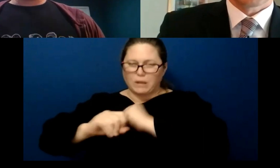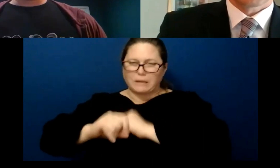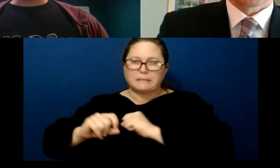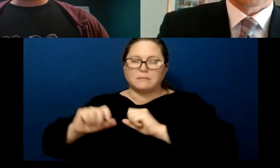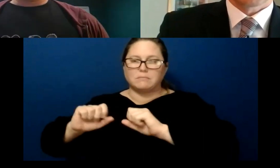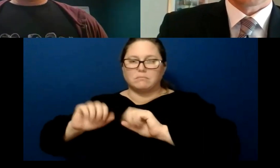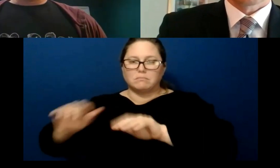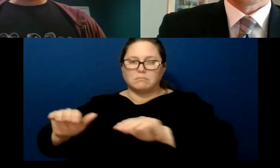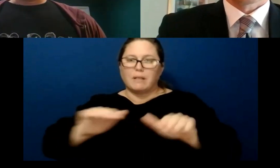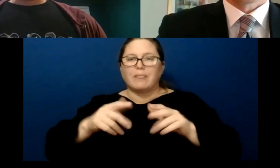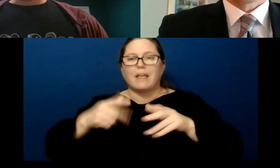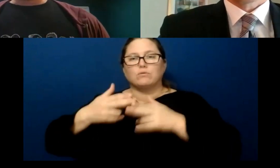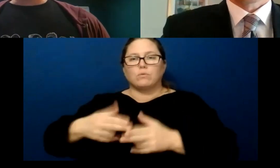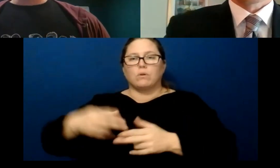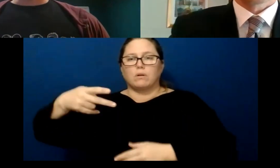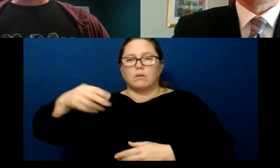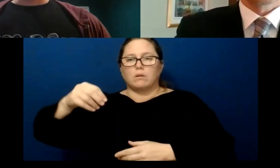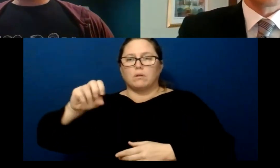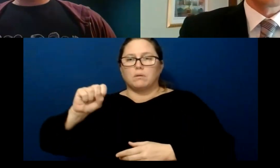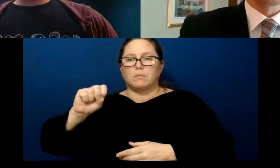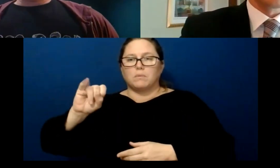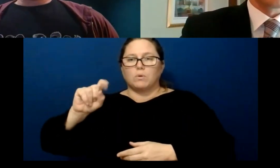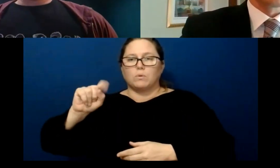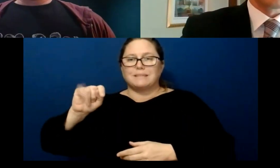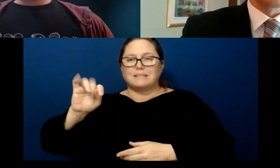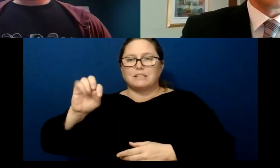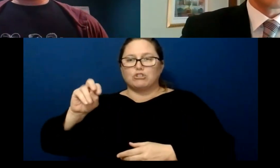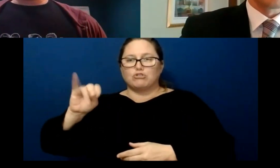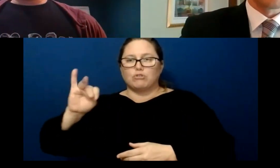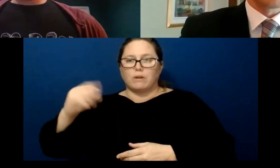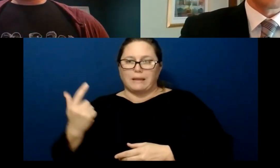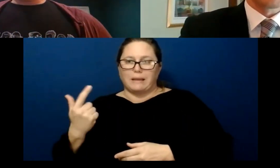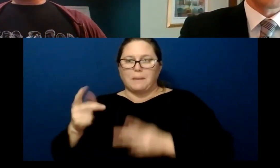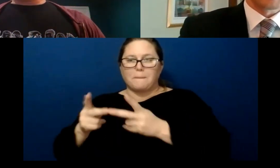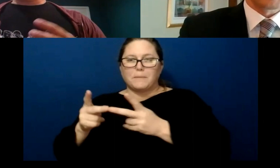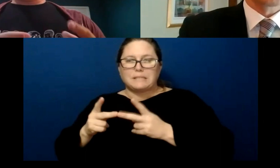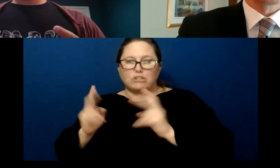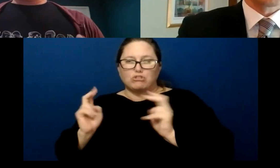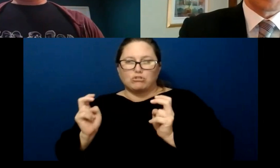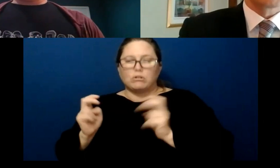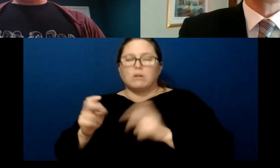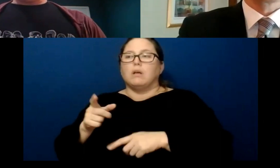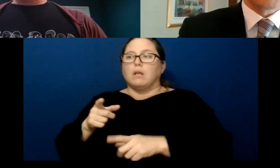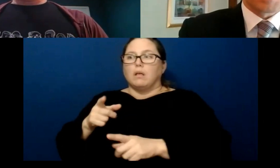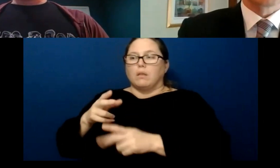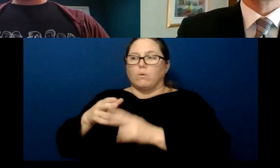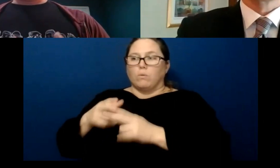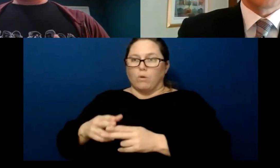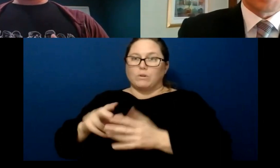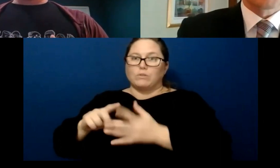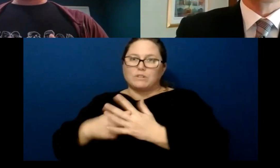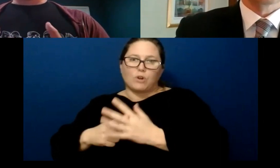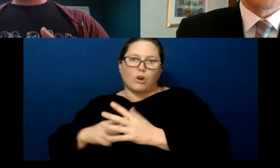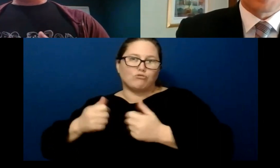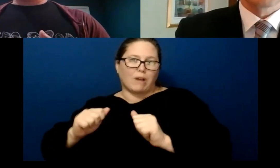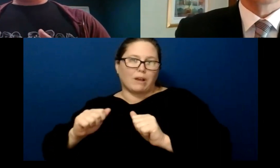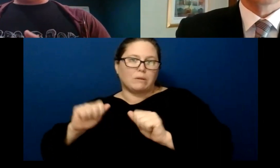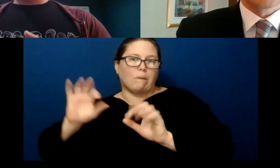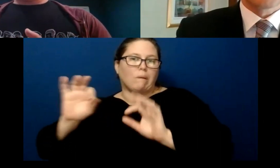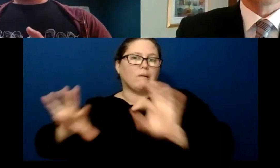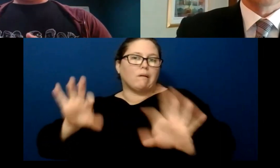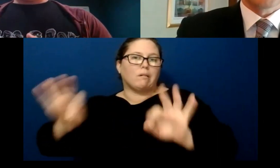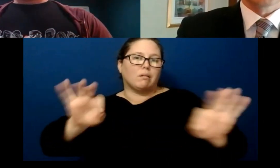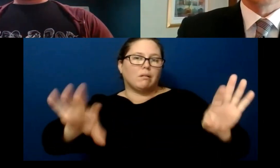called positioning in the marketing world. And so we'll figure out what the core aspects of the game that we think are most